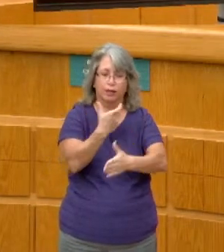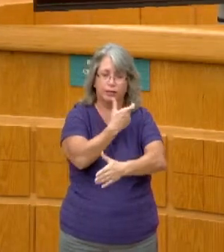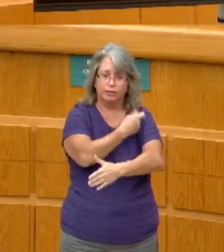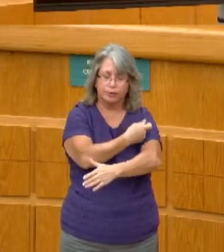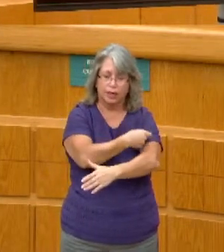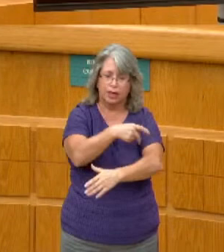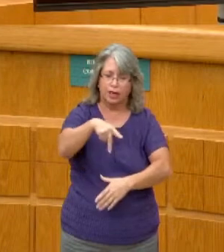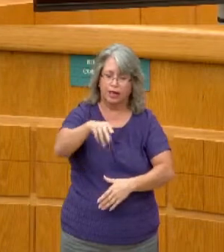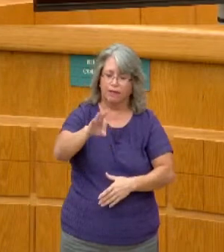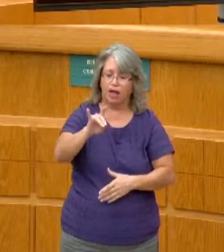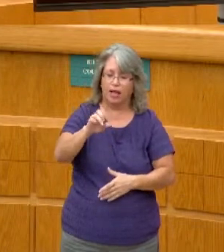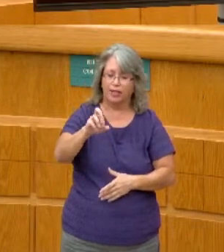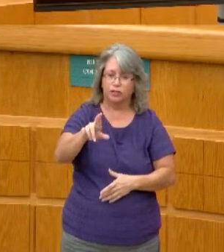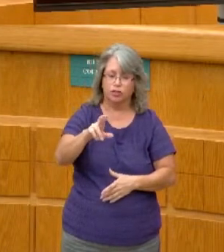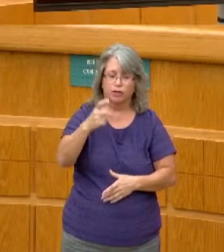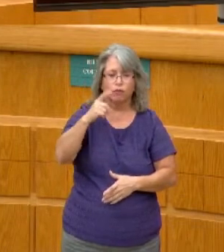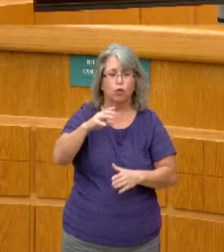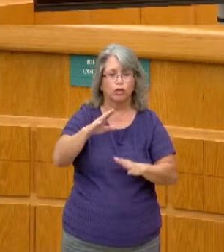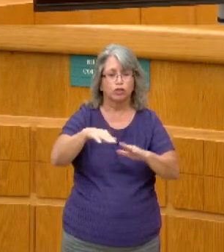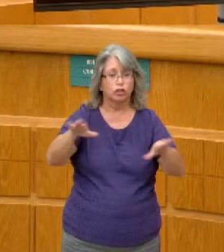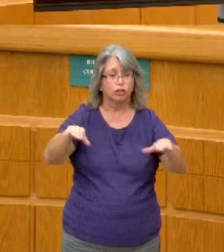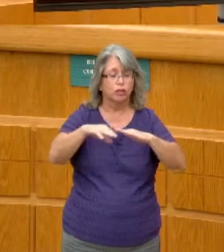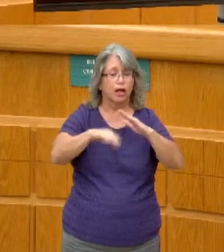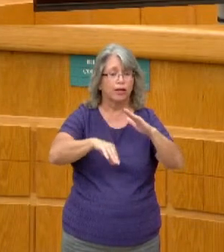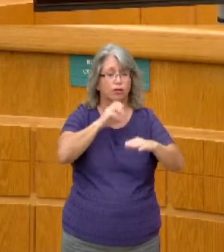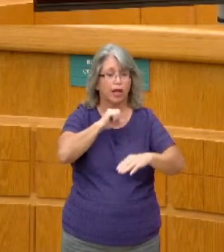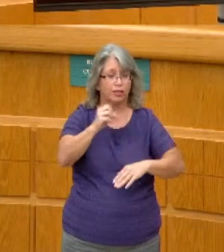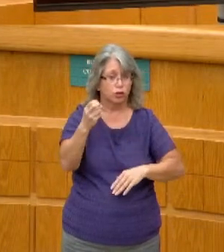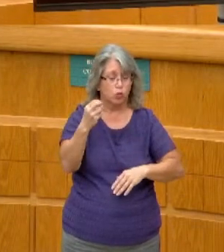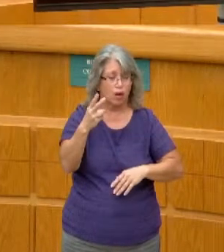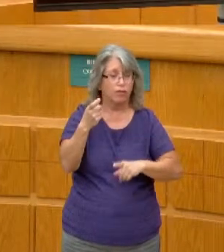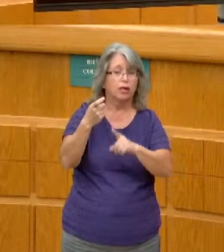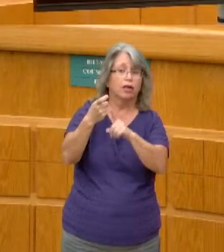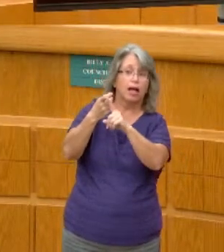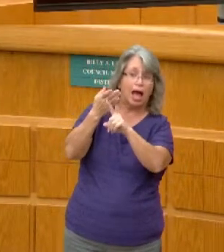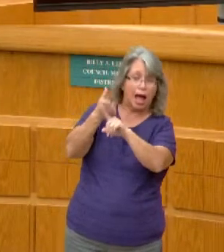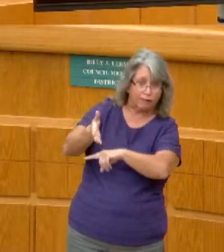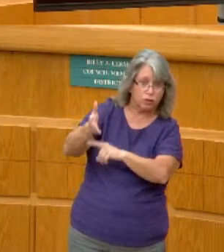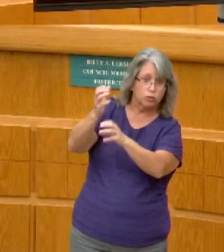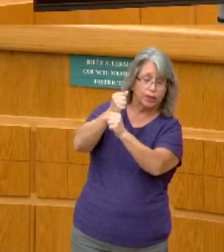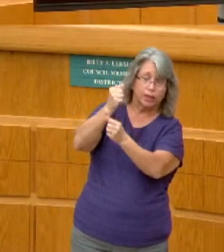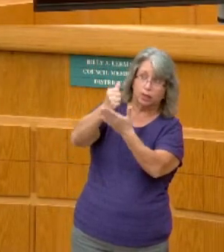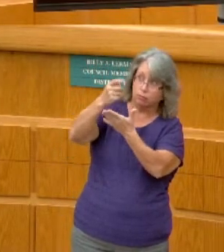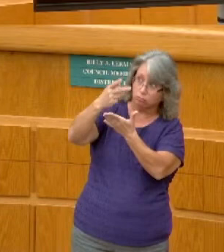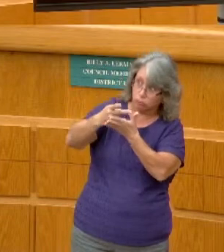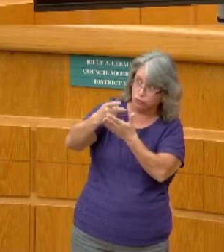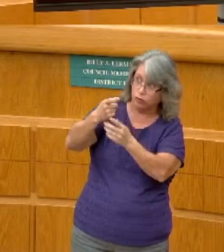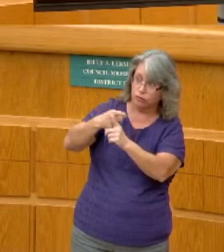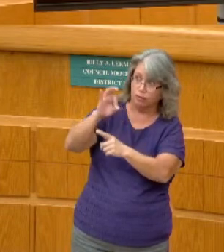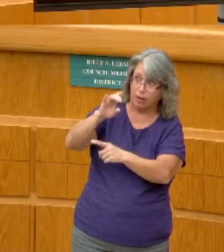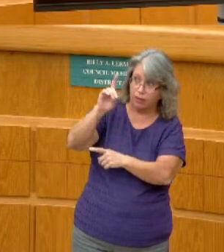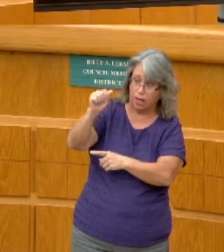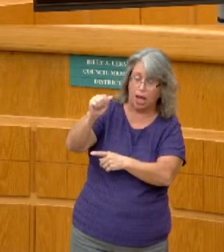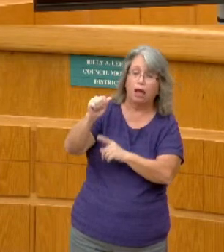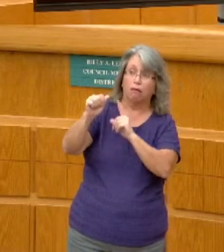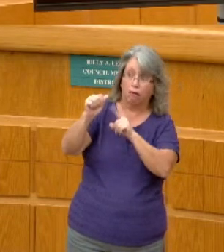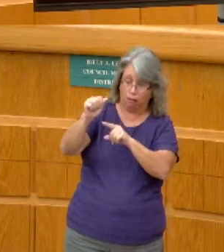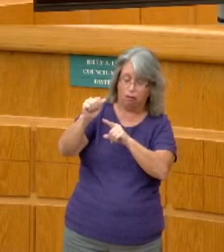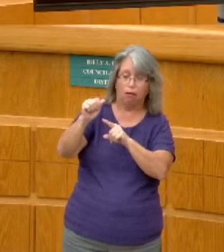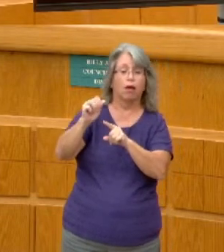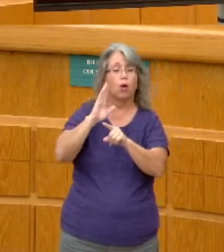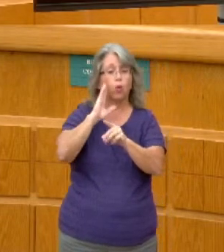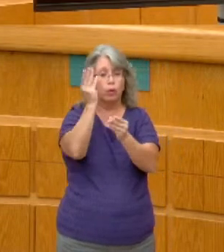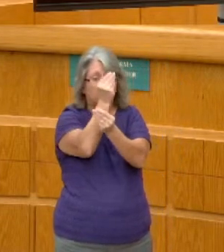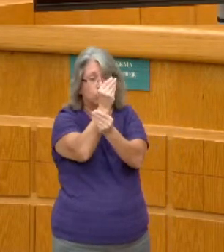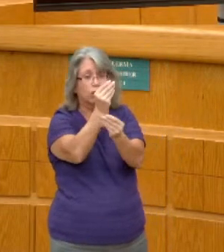pending our guidance from the FDA. Once the final recommendations have been released, we will provide guidance to all of